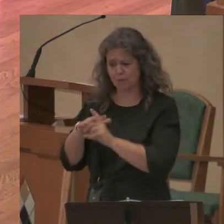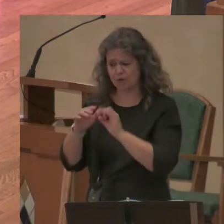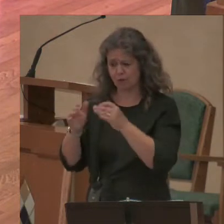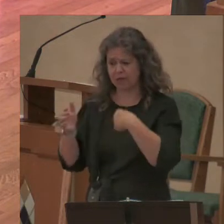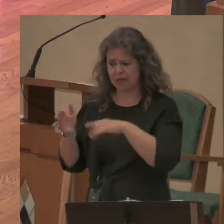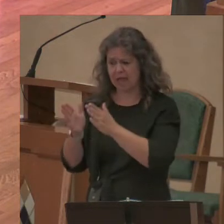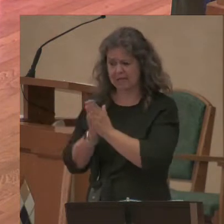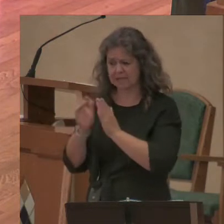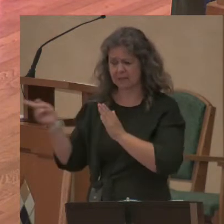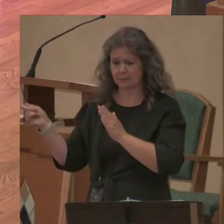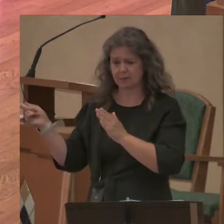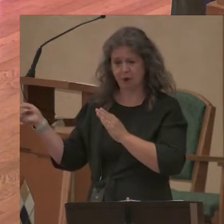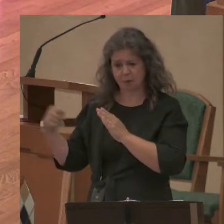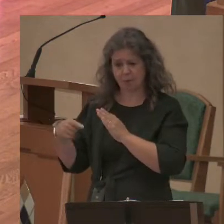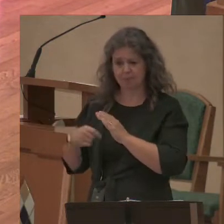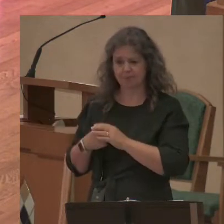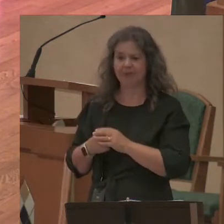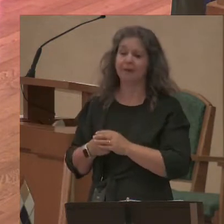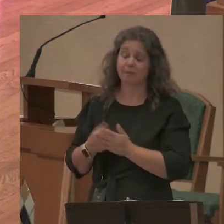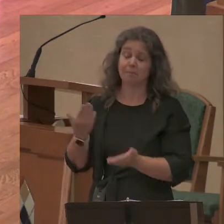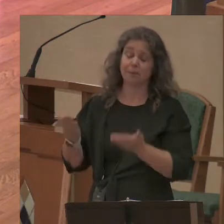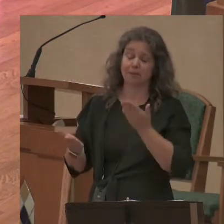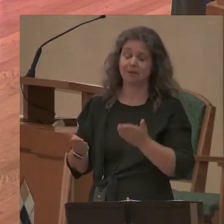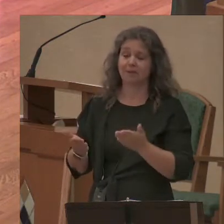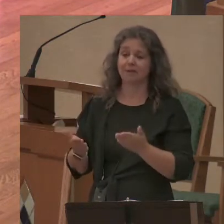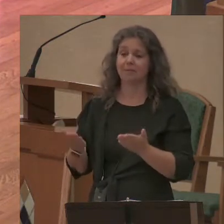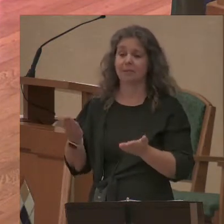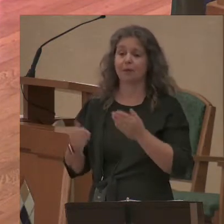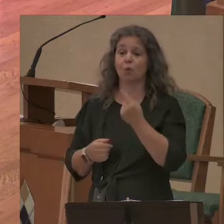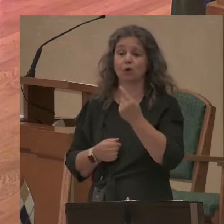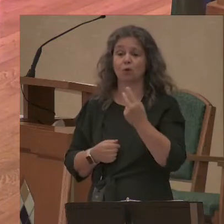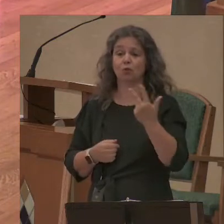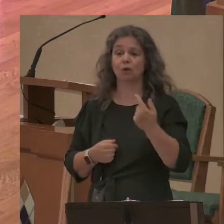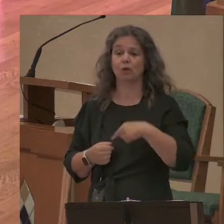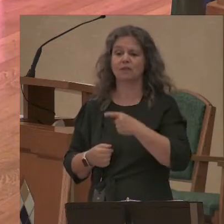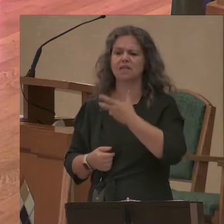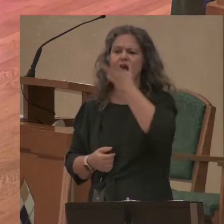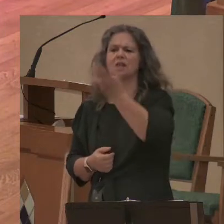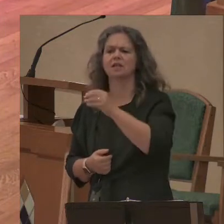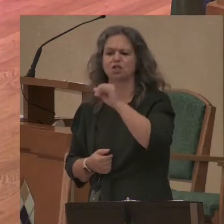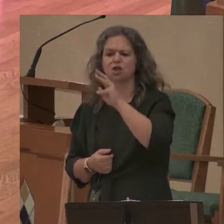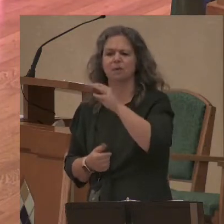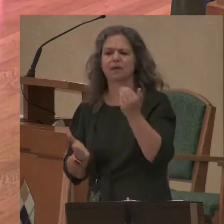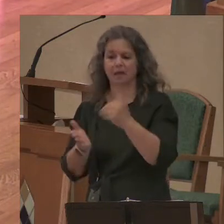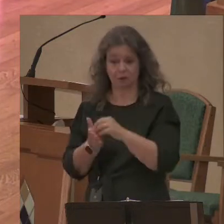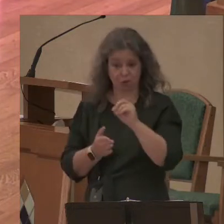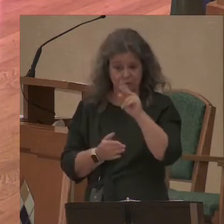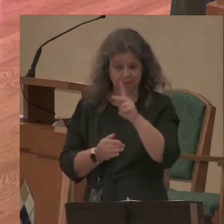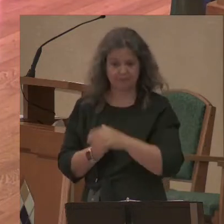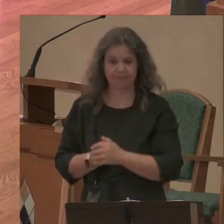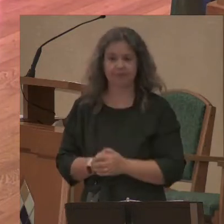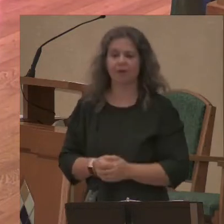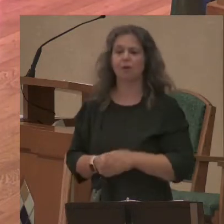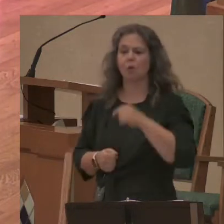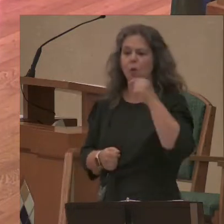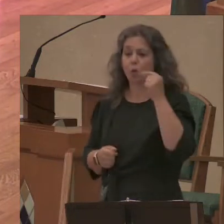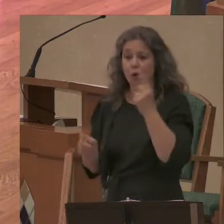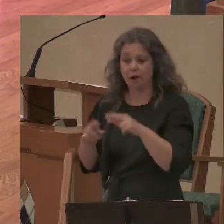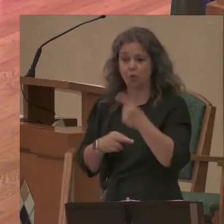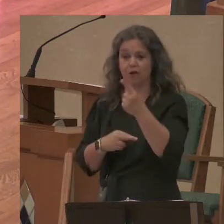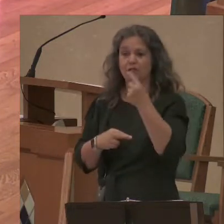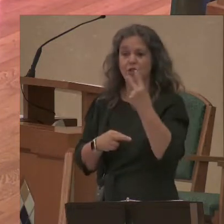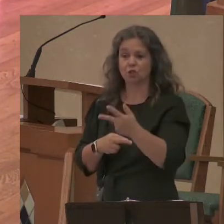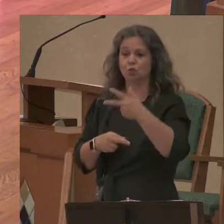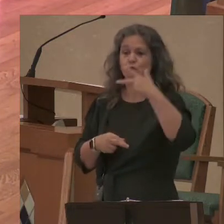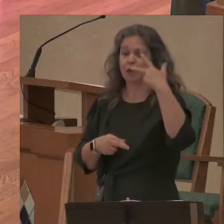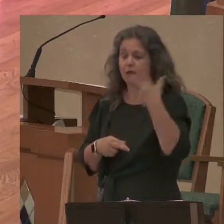to? Yeah, I think he might. So maybe on the count of three, we yell Jim again and see if he might show up. All right, ready?